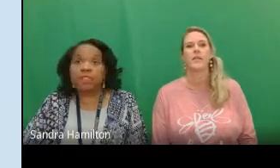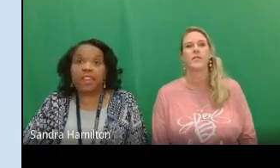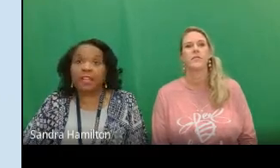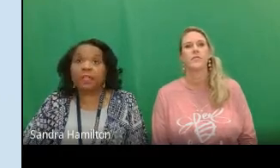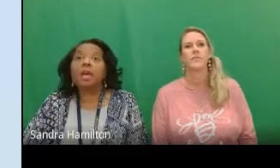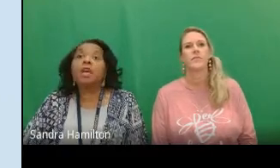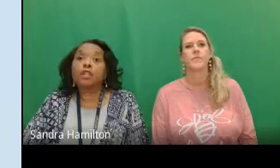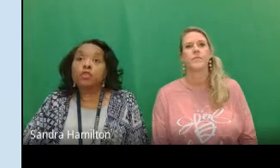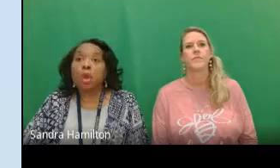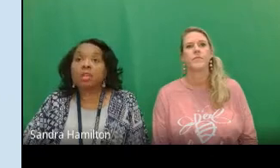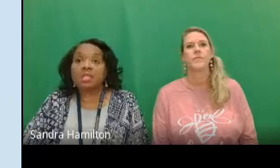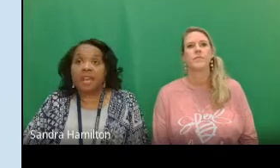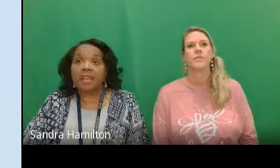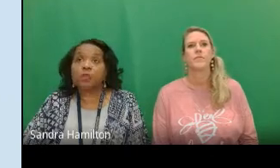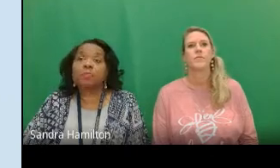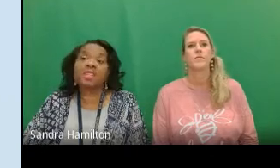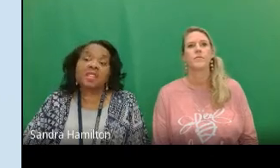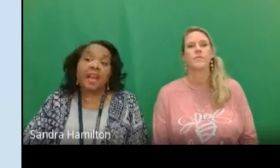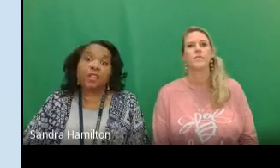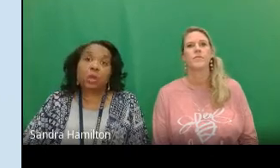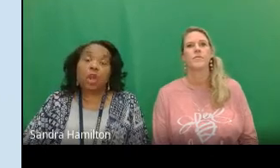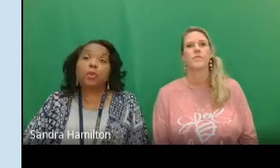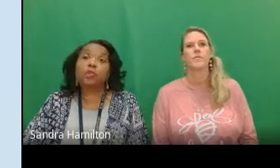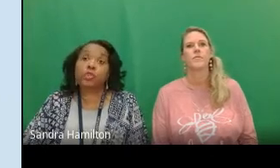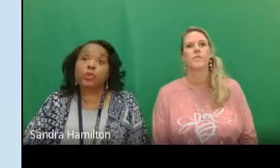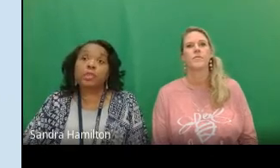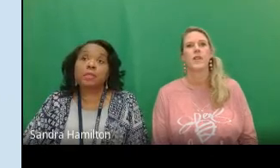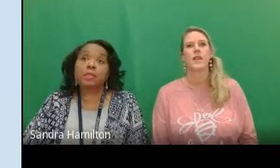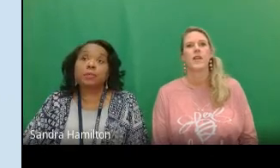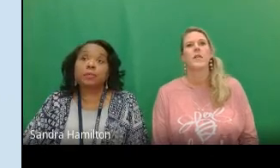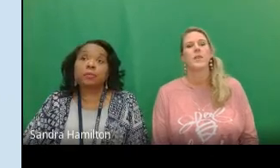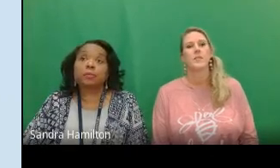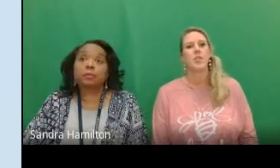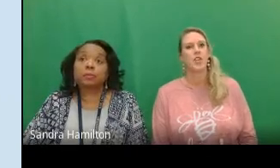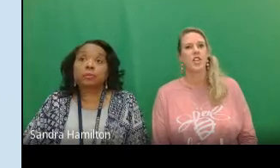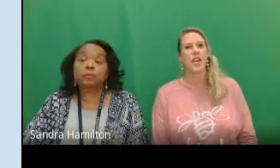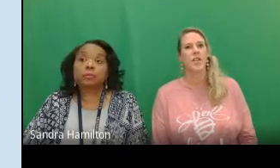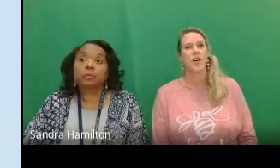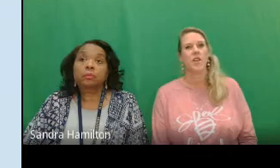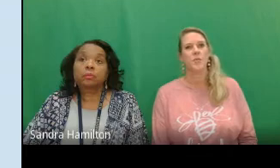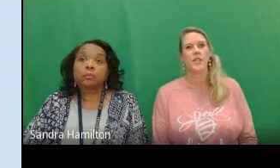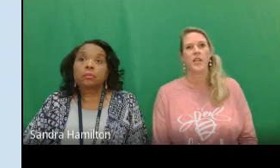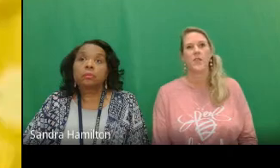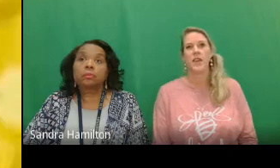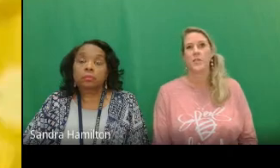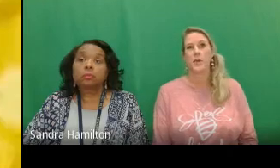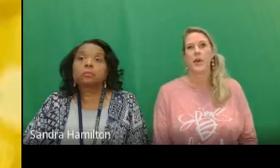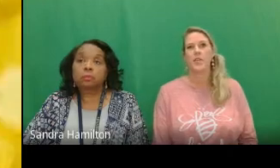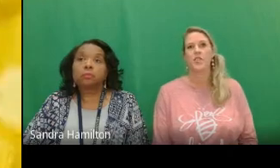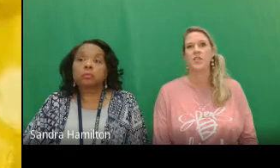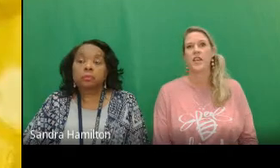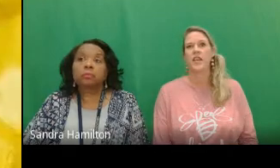longer be valid. New marked tags will be assigned to carpool students. Please be sure to check out Collier's PTO